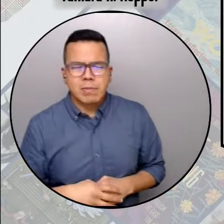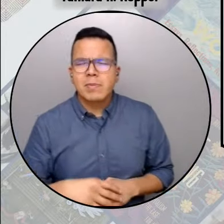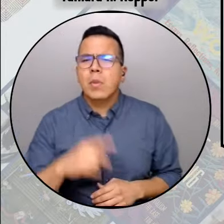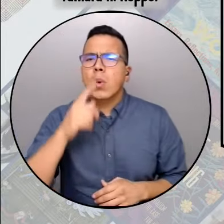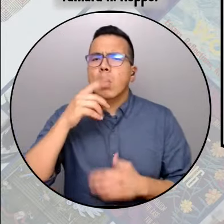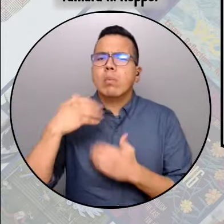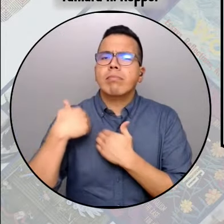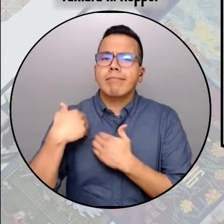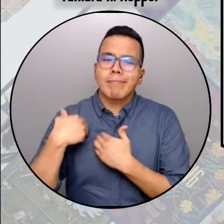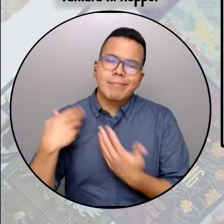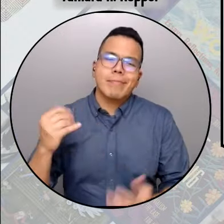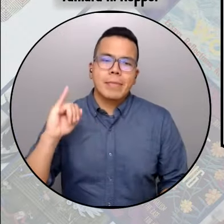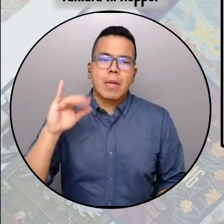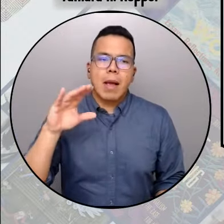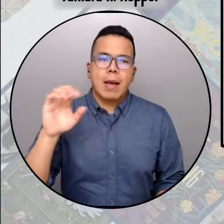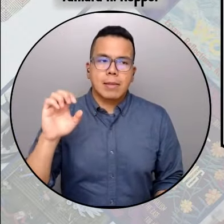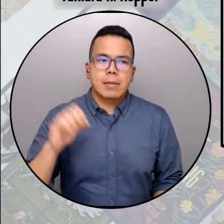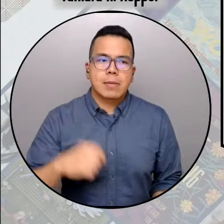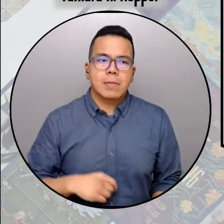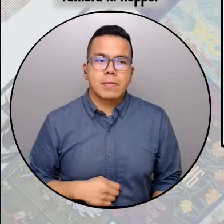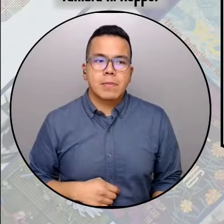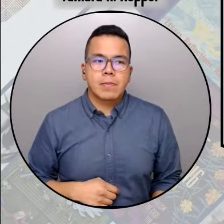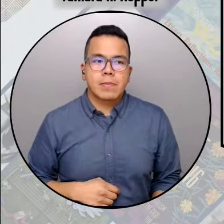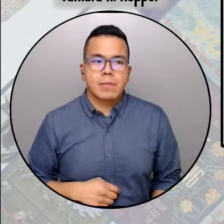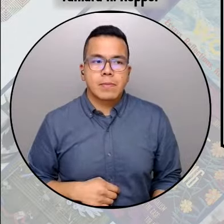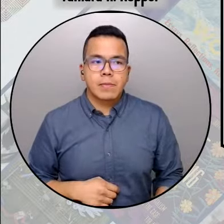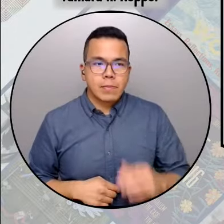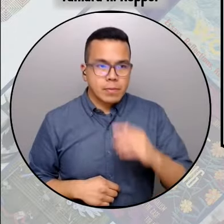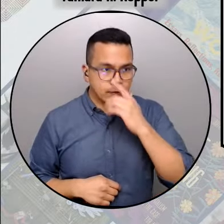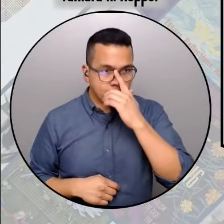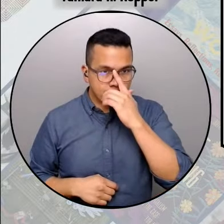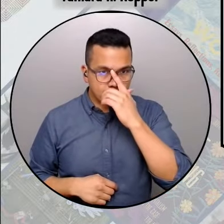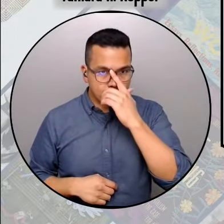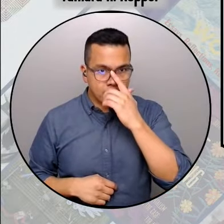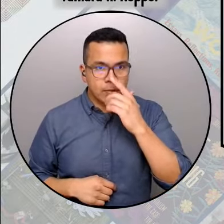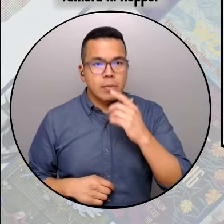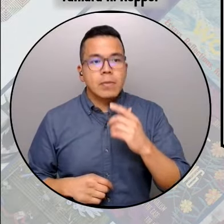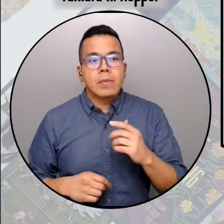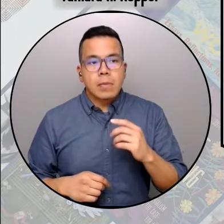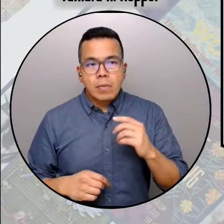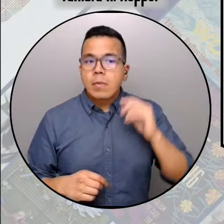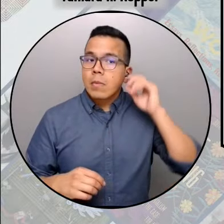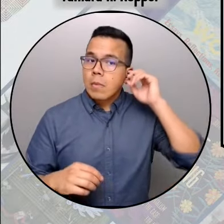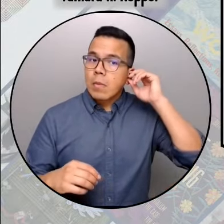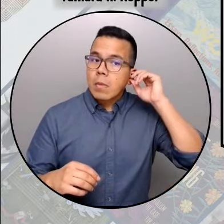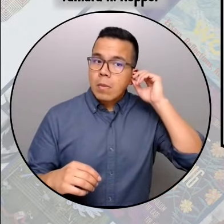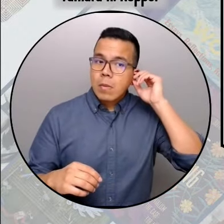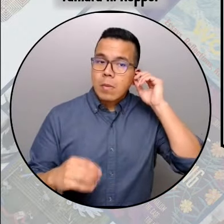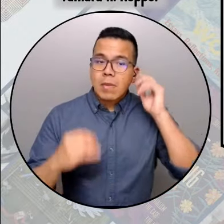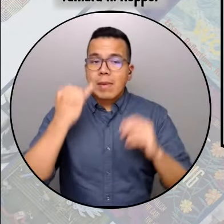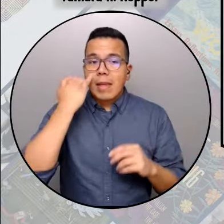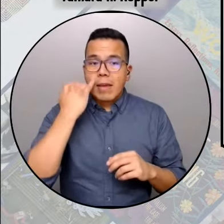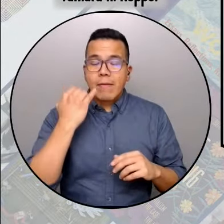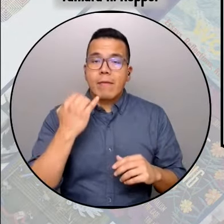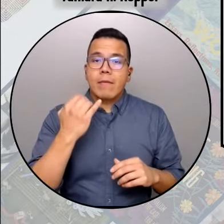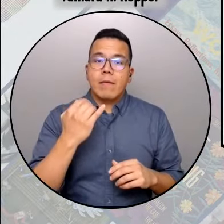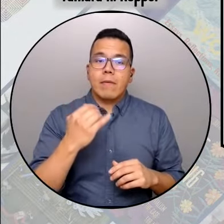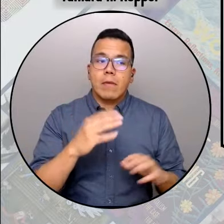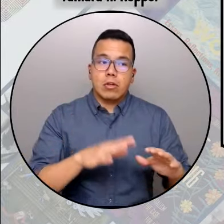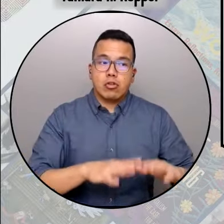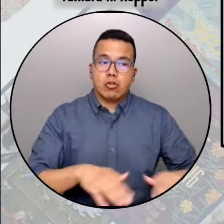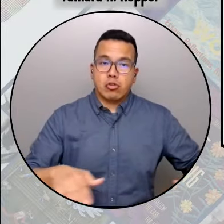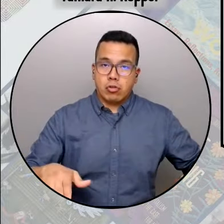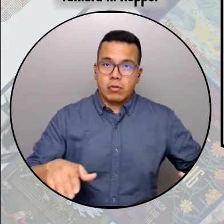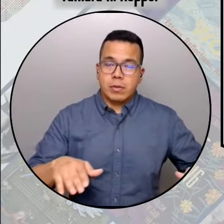this is something where the unaccompanied undocumented children is managed by the Department of Health and Human Services Office of Refugee